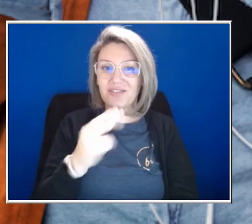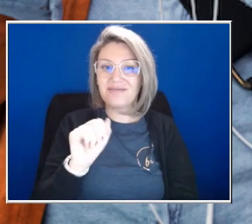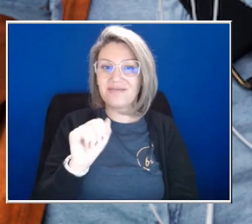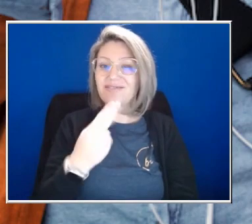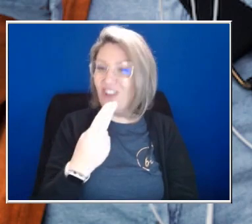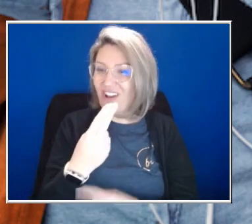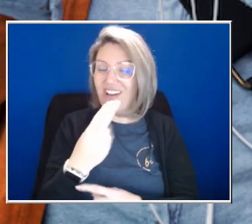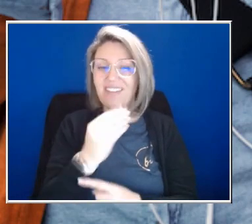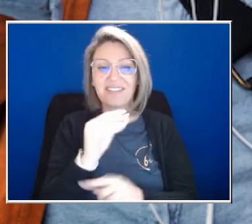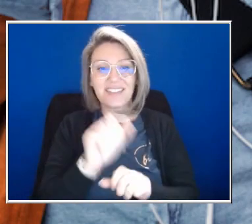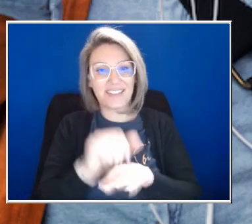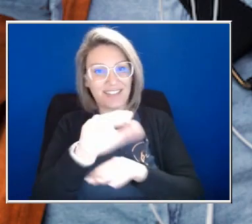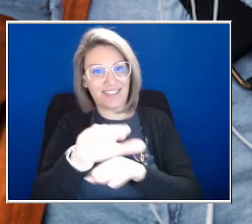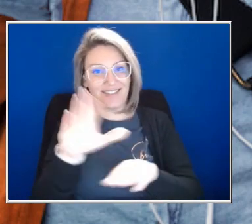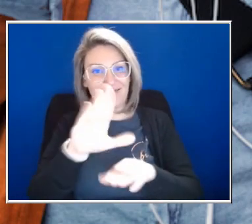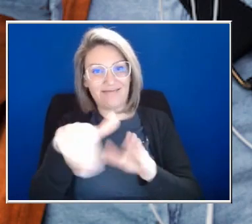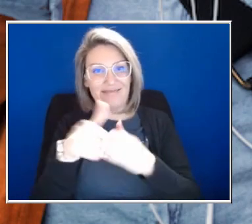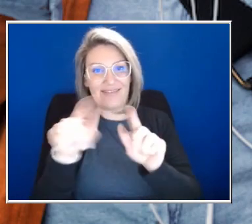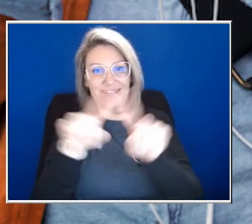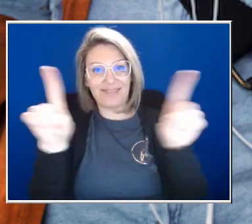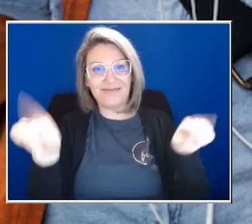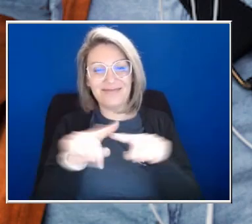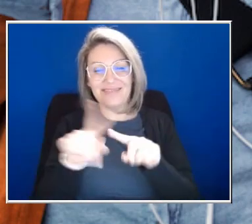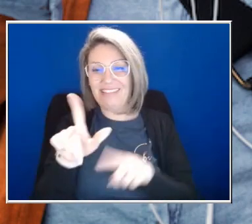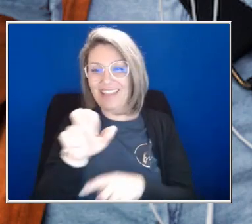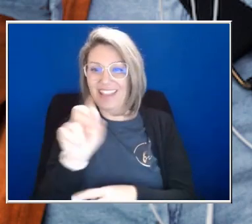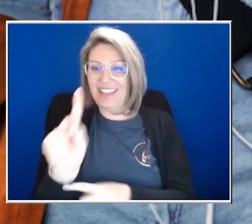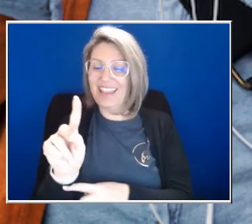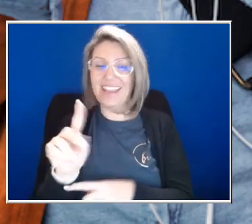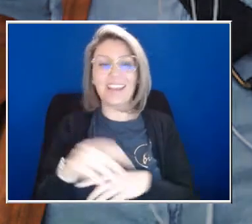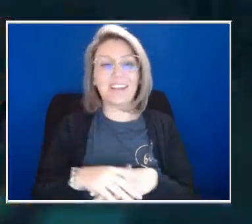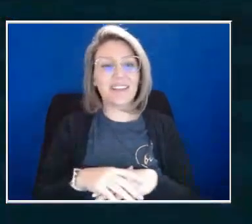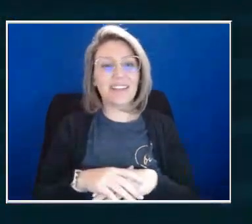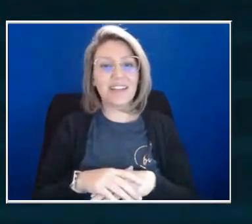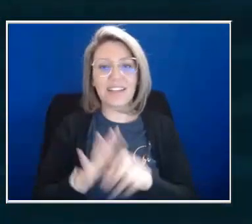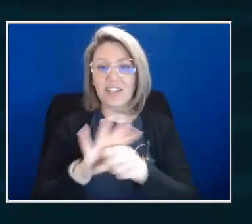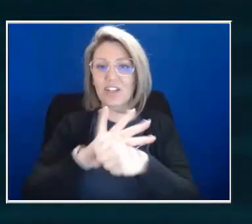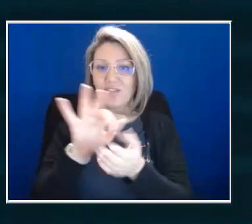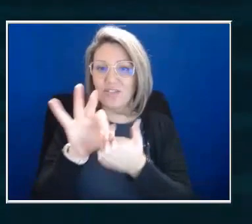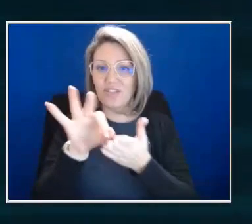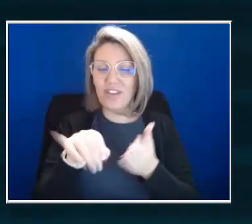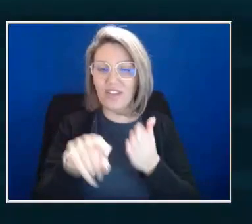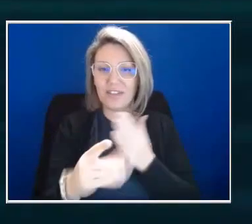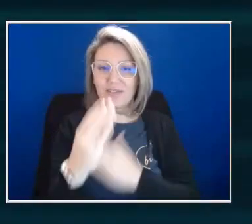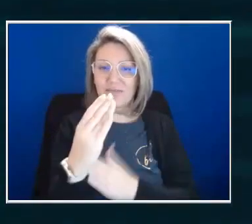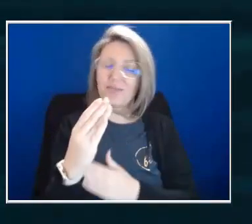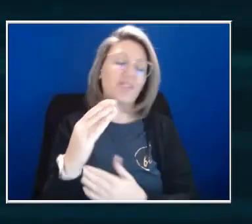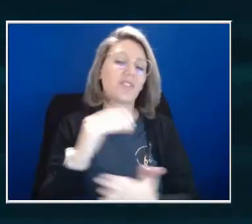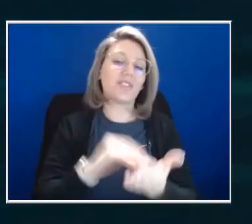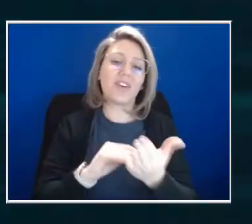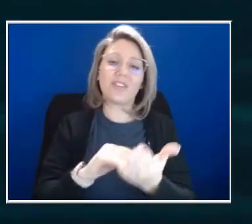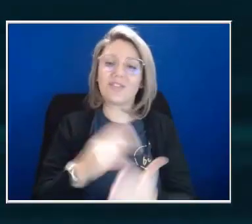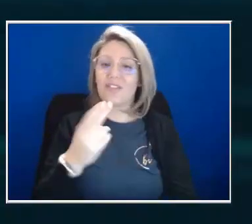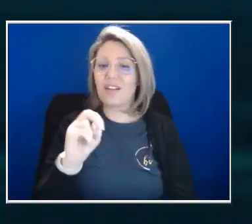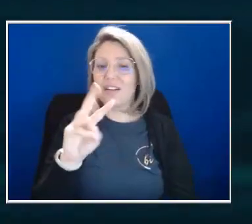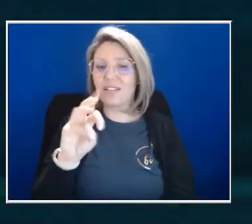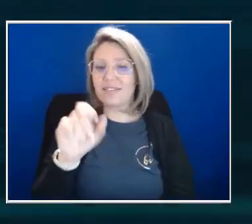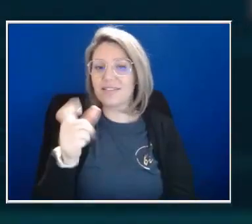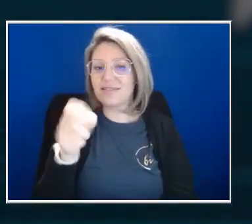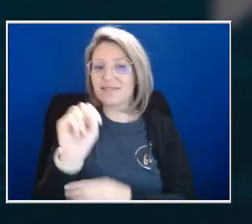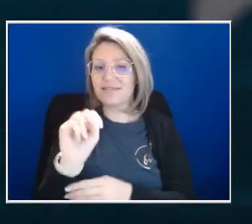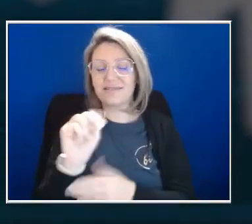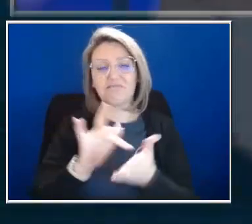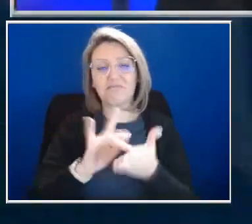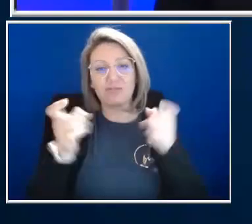News Network. You can find links to all of those right there on your screen. But let's get our COVID count this morning from Dr. Dana Hawkinson, Medical Director of Infection Prevention and Control. Good morning.